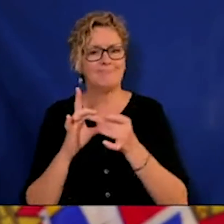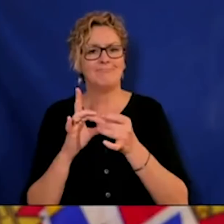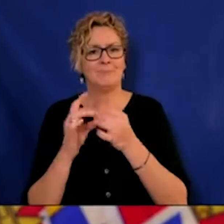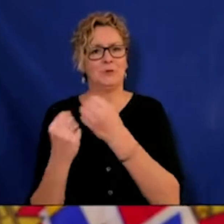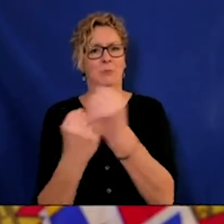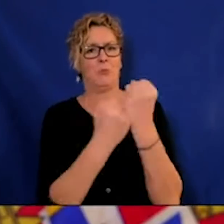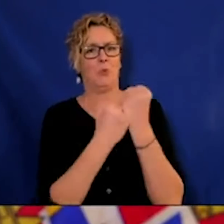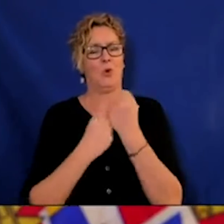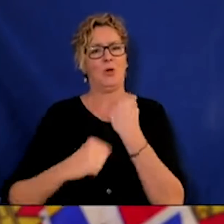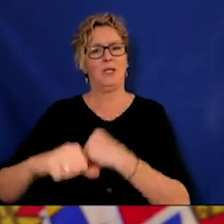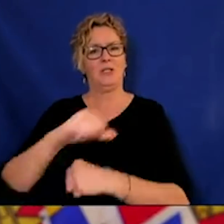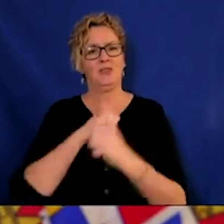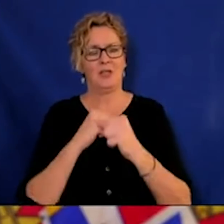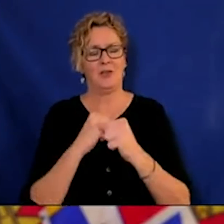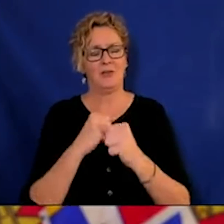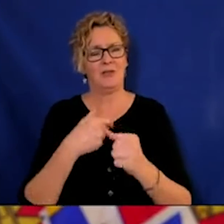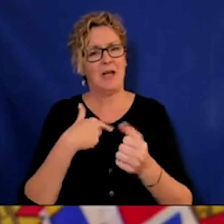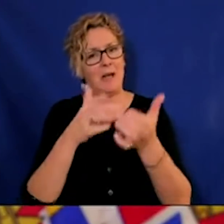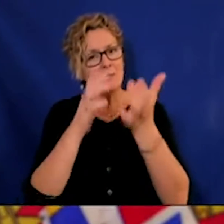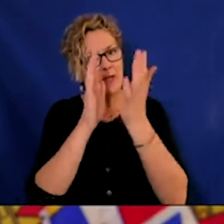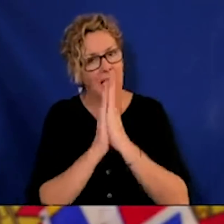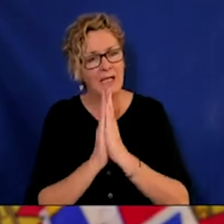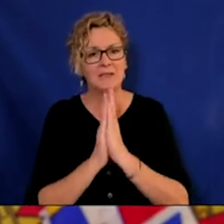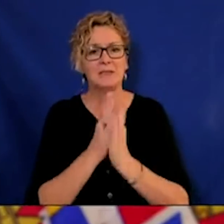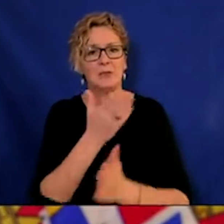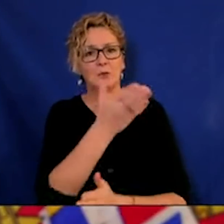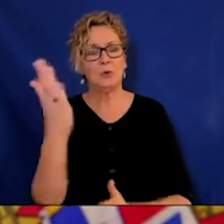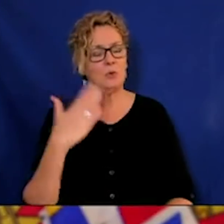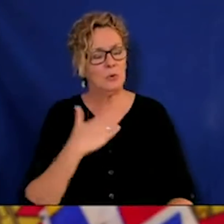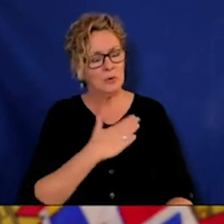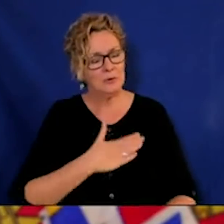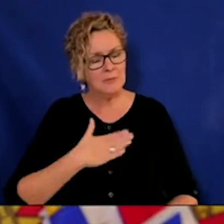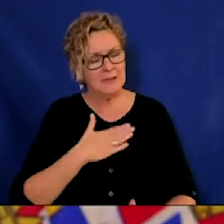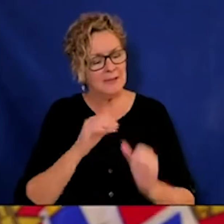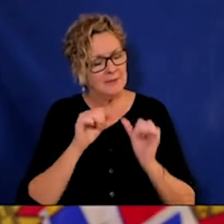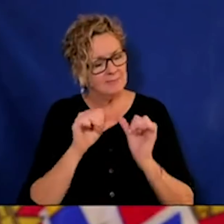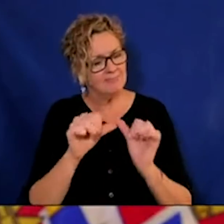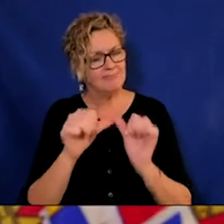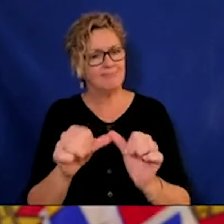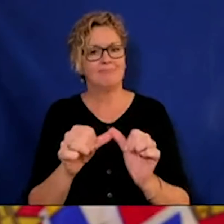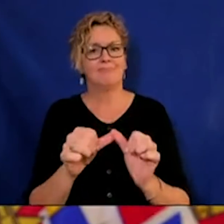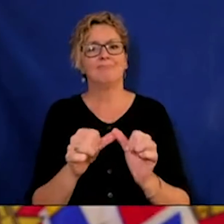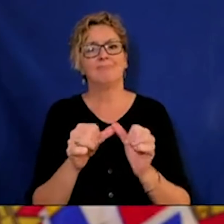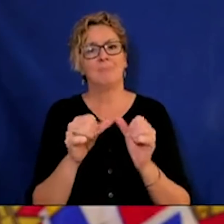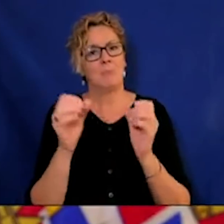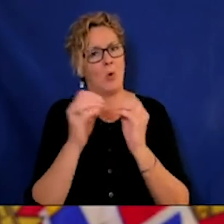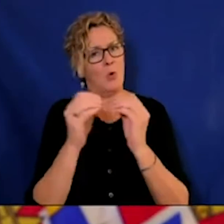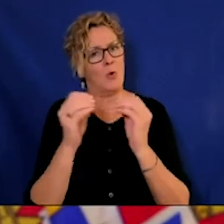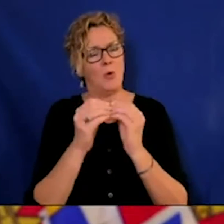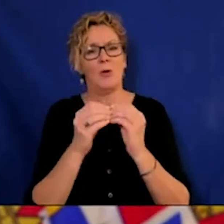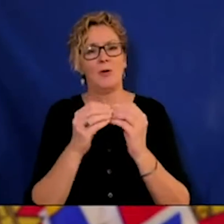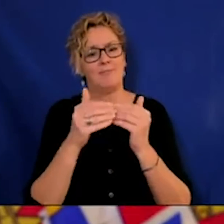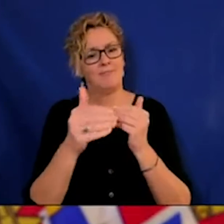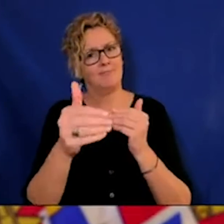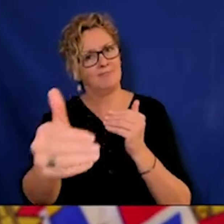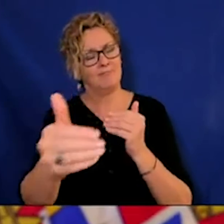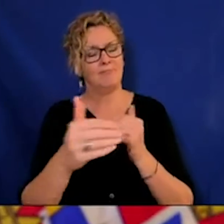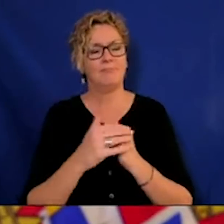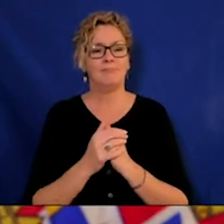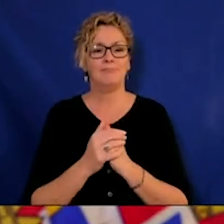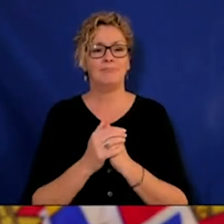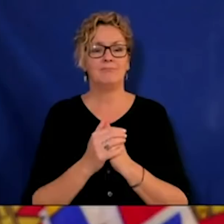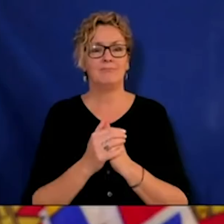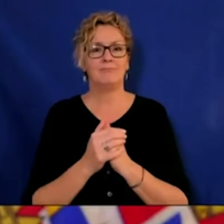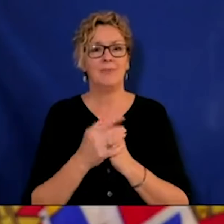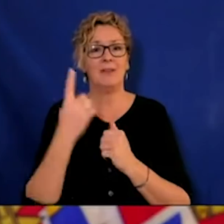to continue and to do a little bit more, to do our part to slow the spread in our communities, in our families,